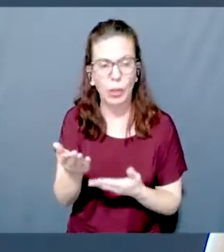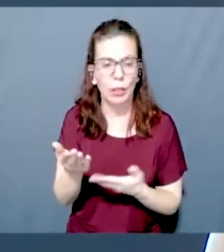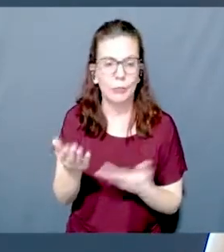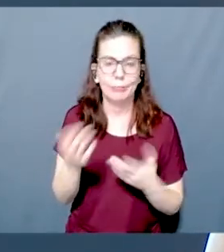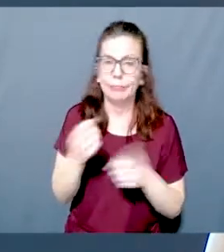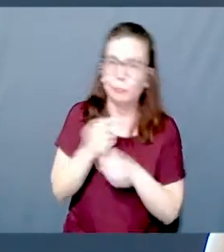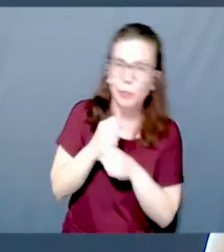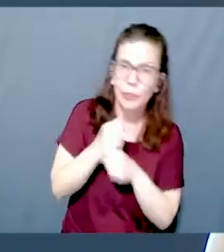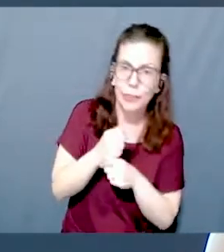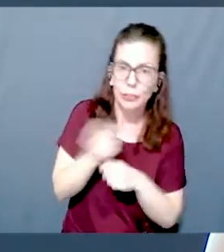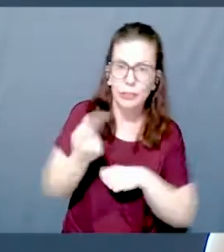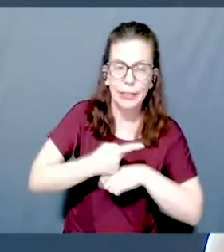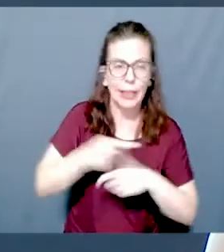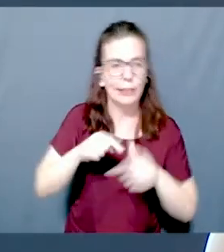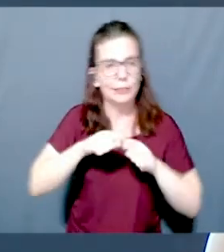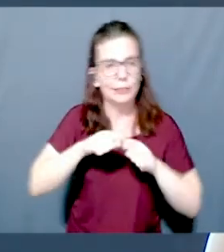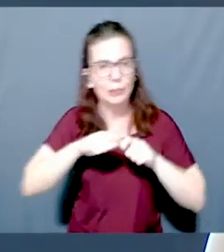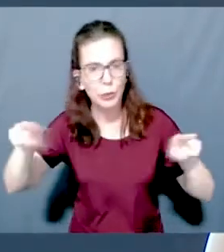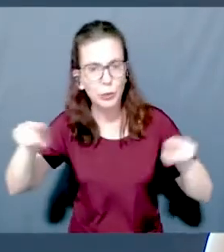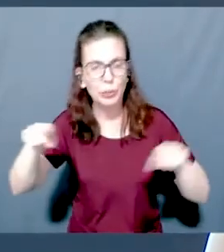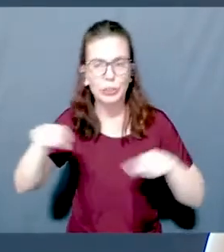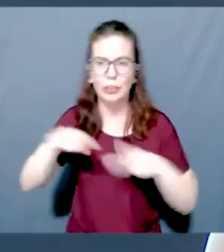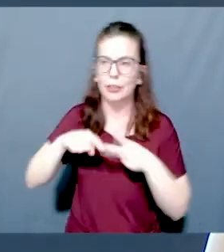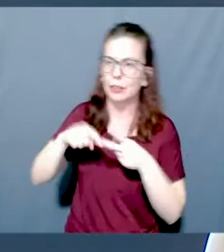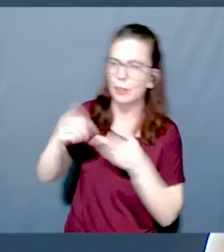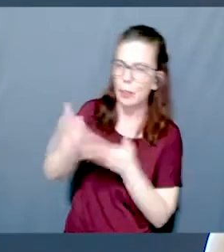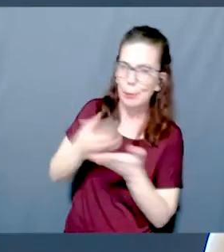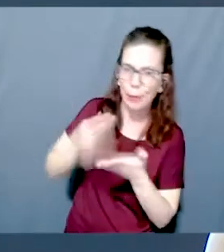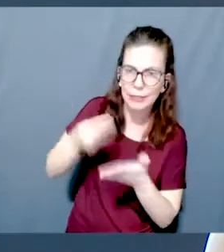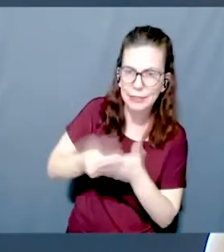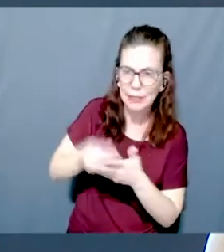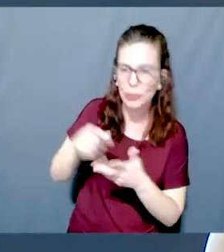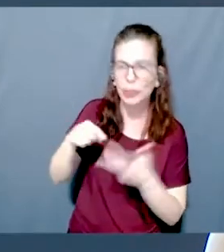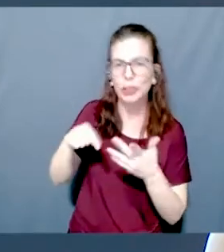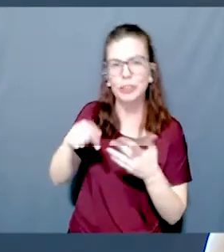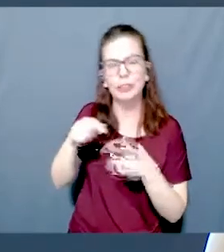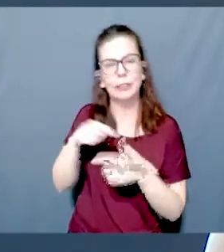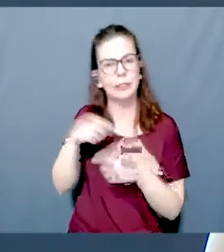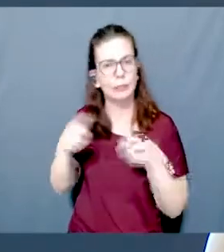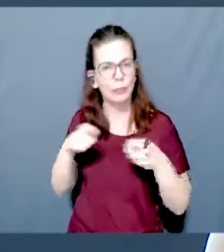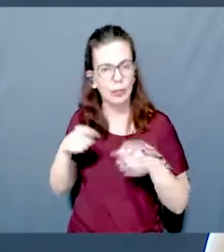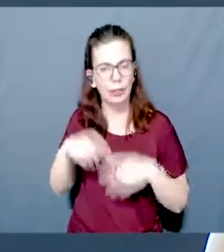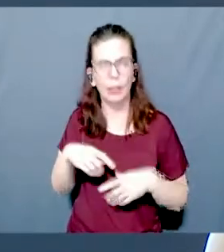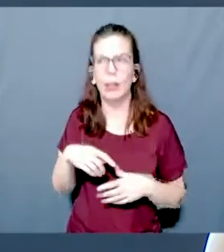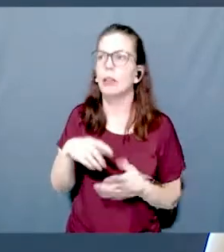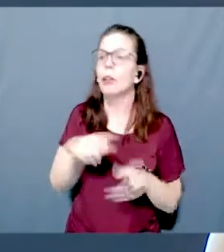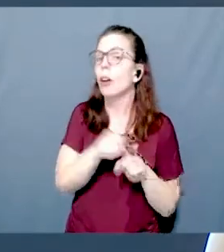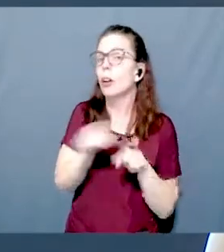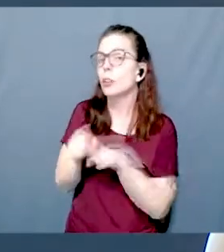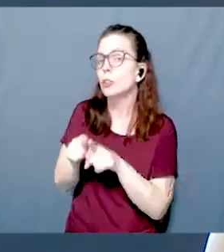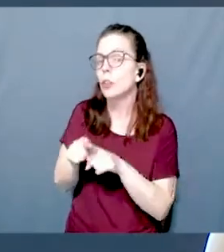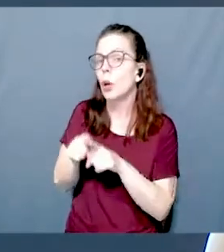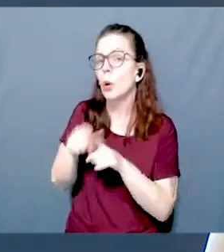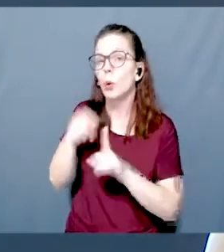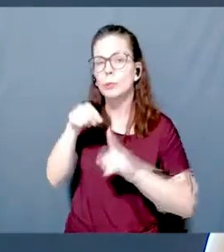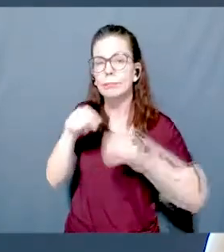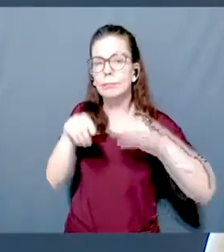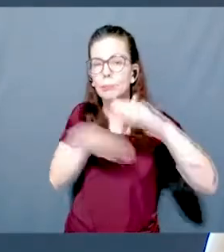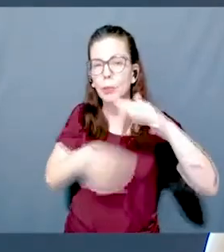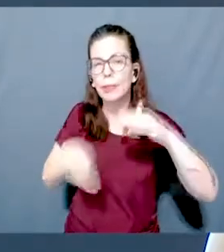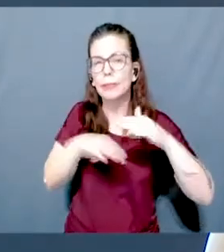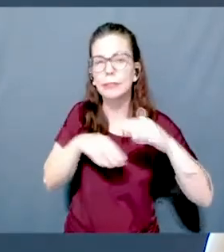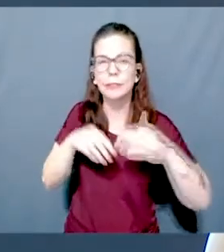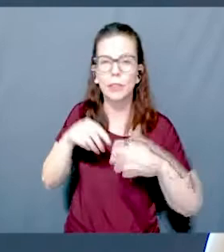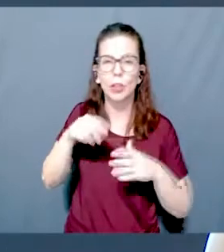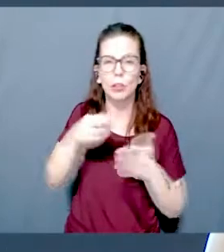production-based, distribution-based, monetization-based tooling, in addition to primitive resources, sort of